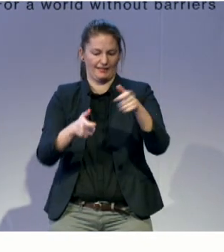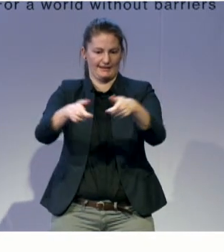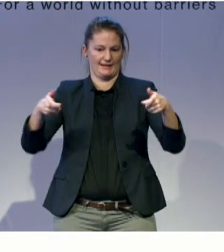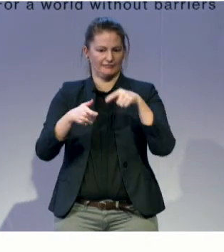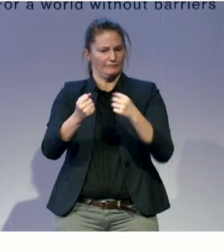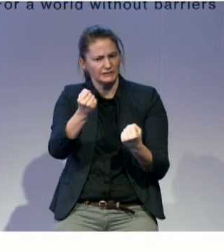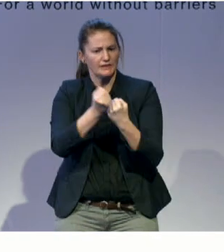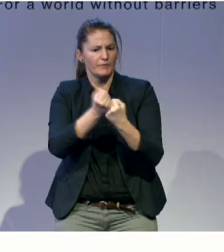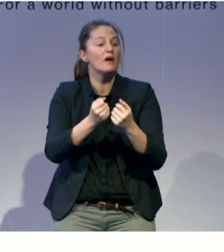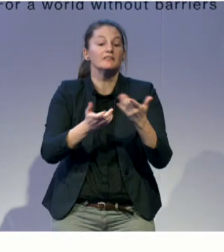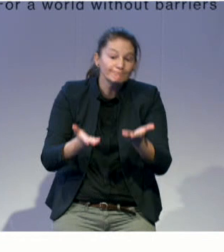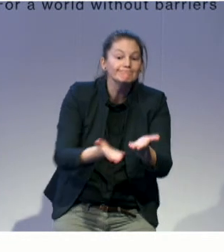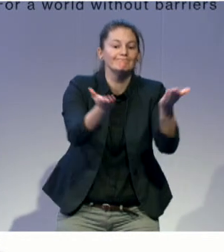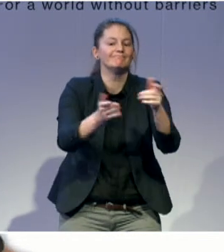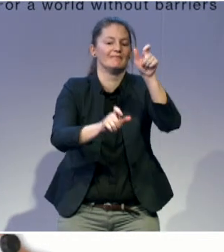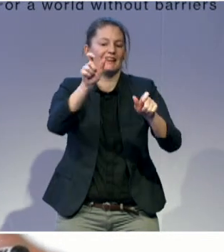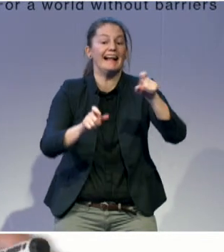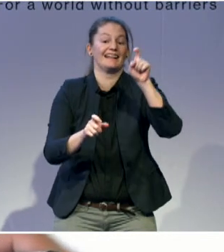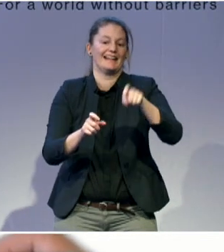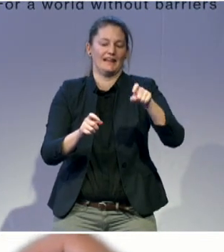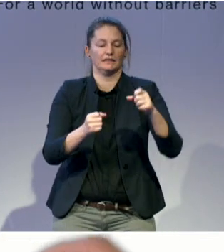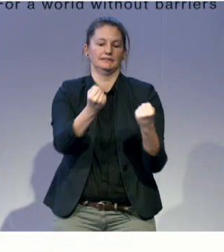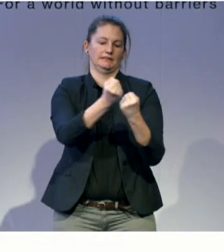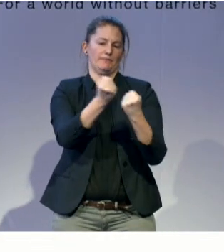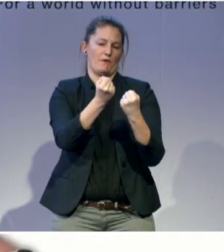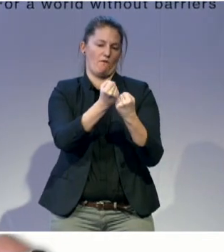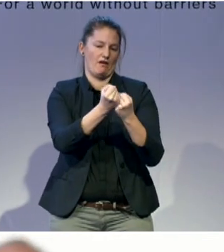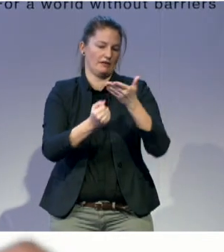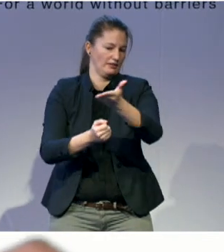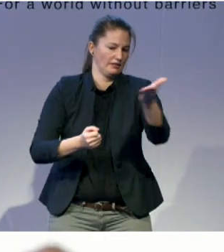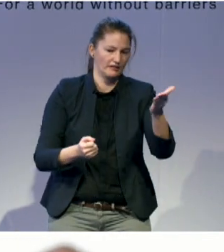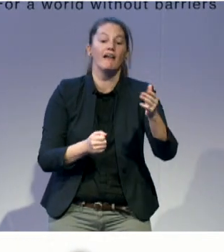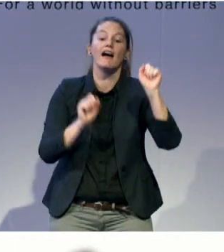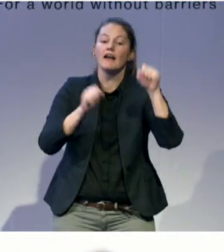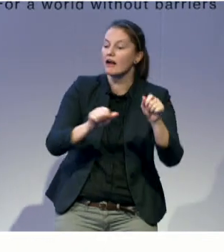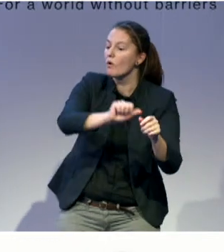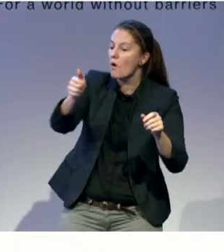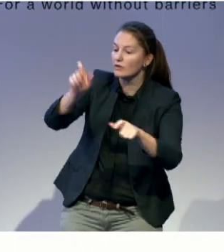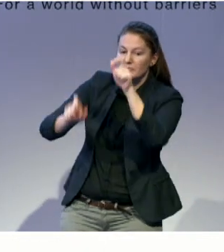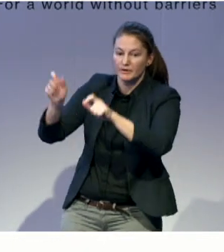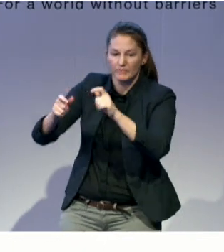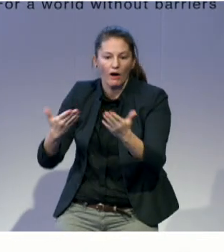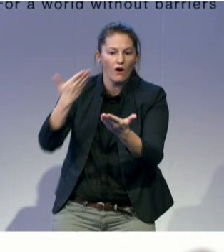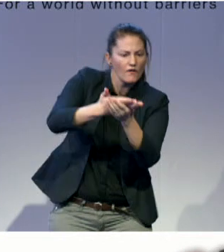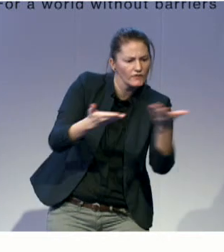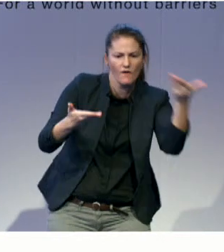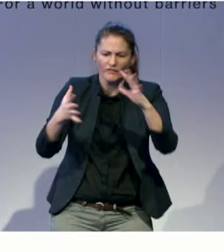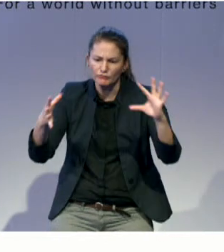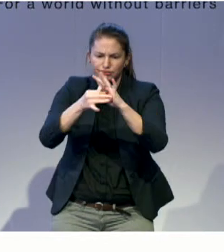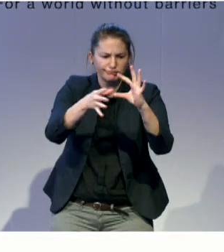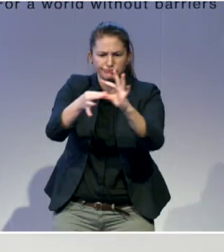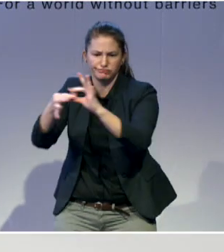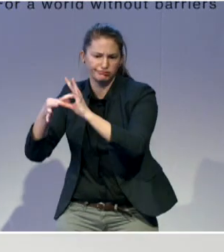post requests as well as offers of support in a variety of categories, such as personal assistance